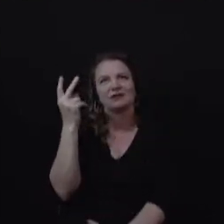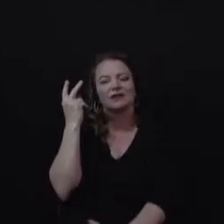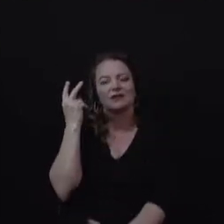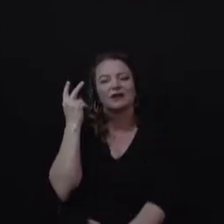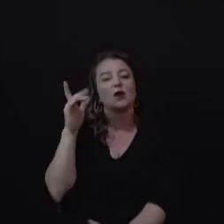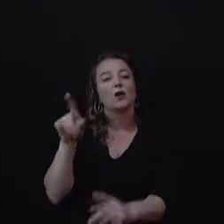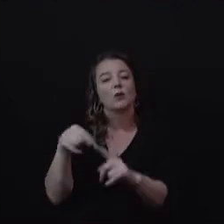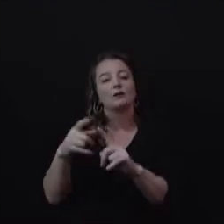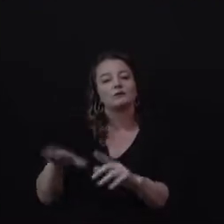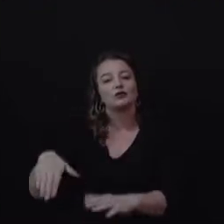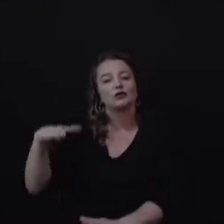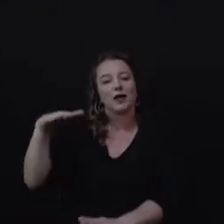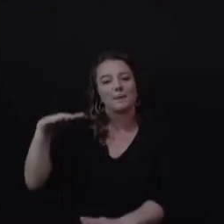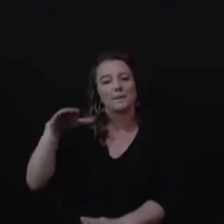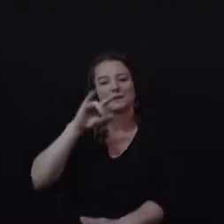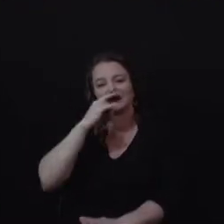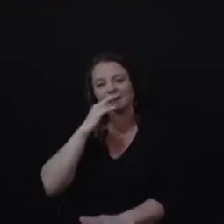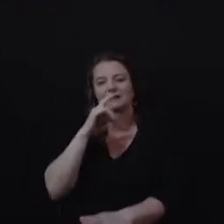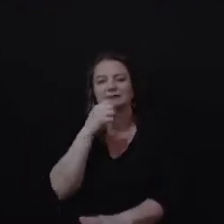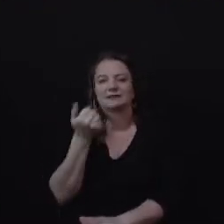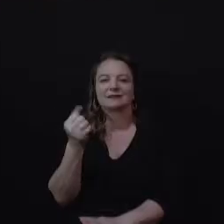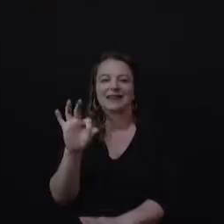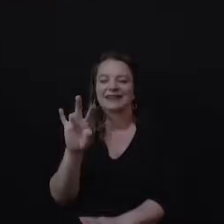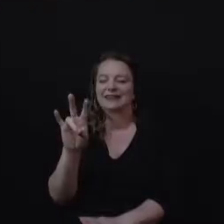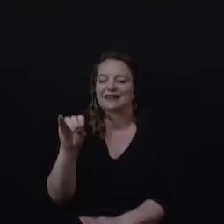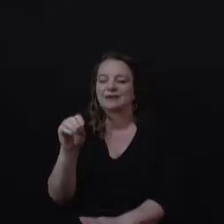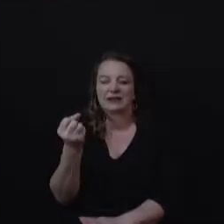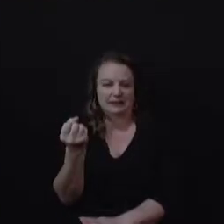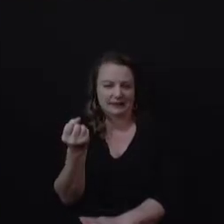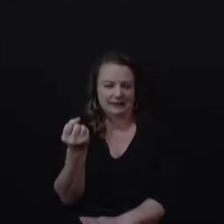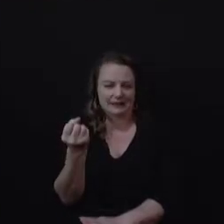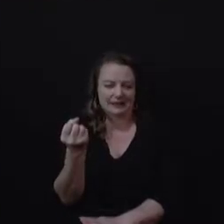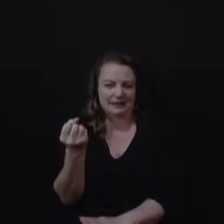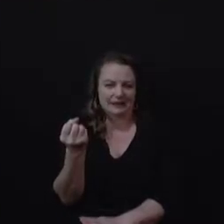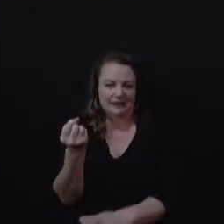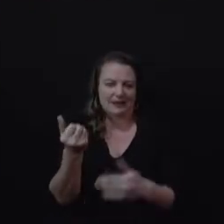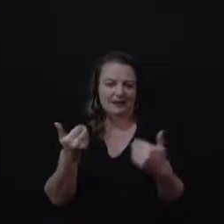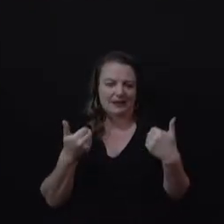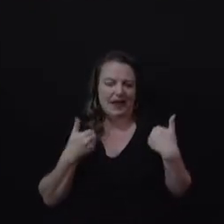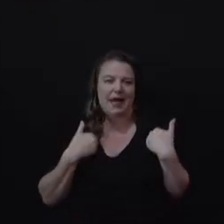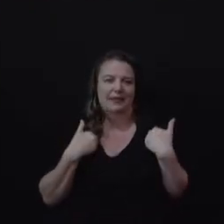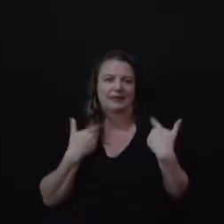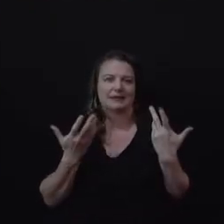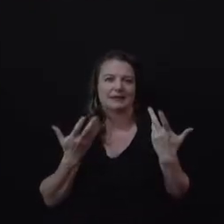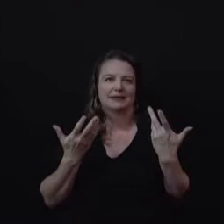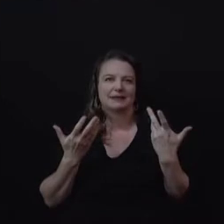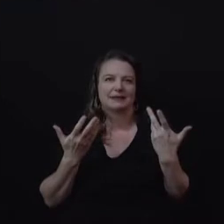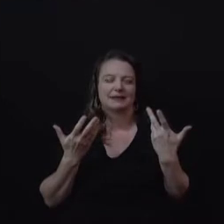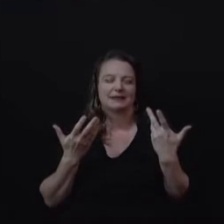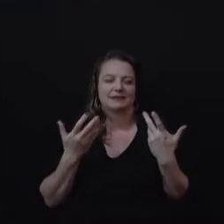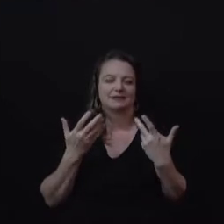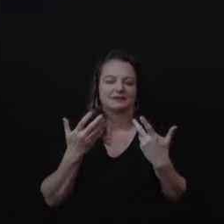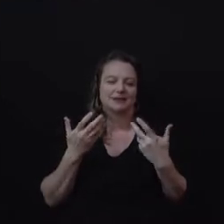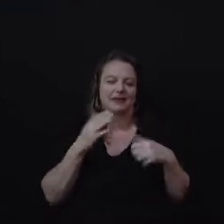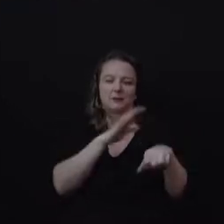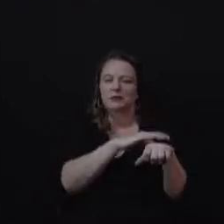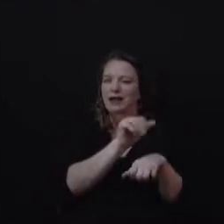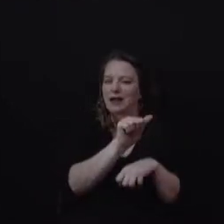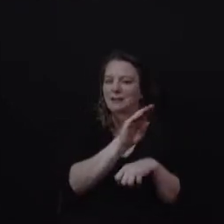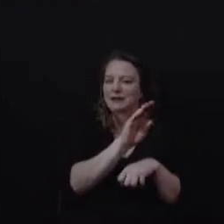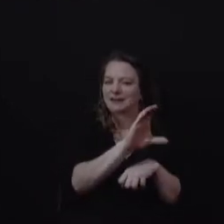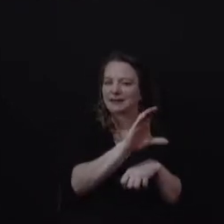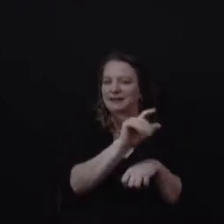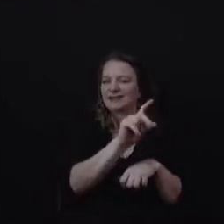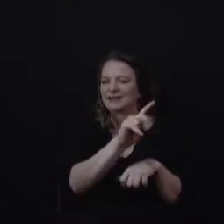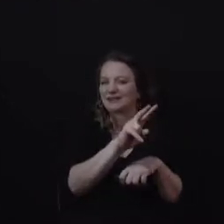as a kid in the 70s, there was this series that was produced first on ABC, then it went